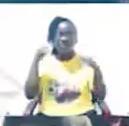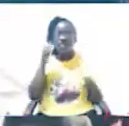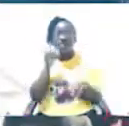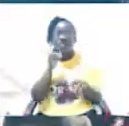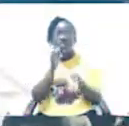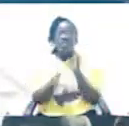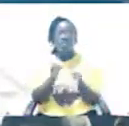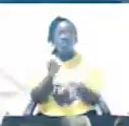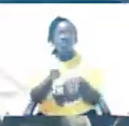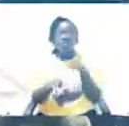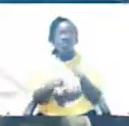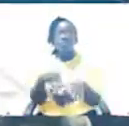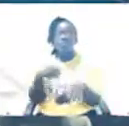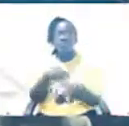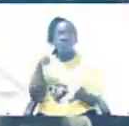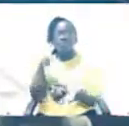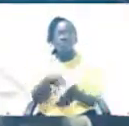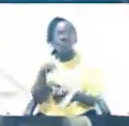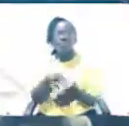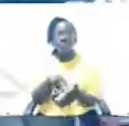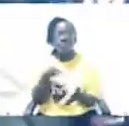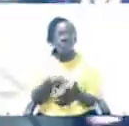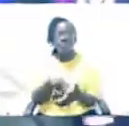Stop on your